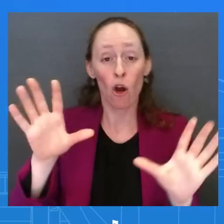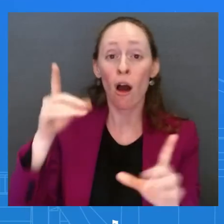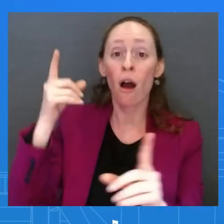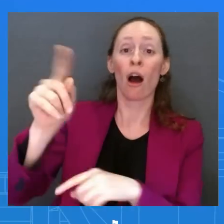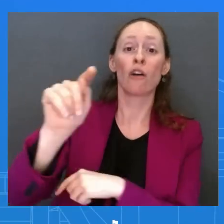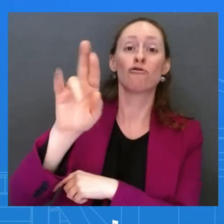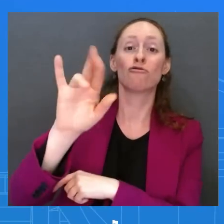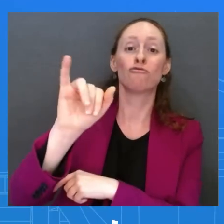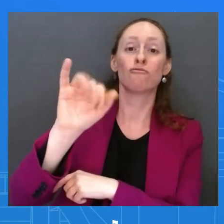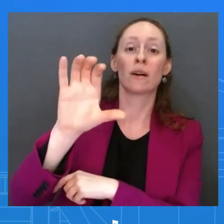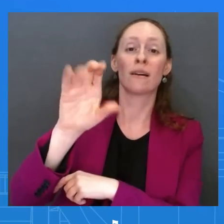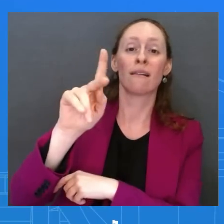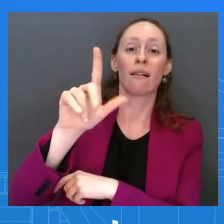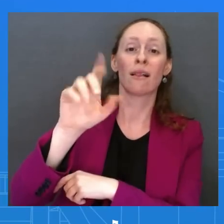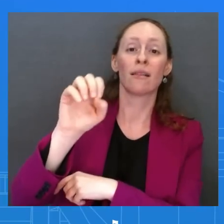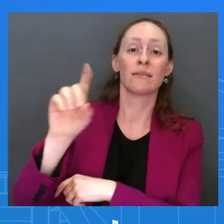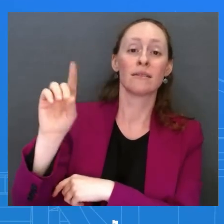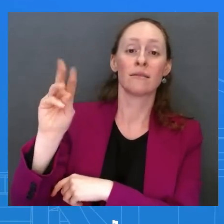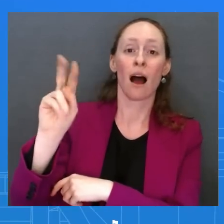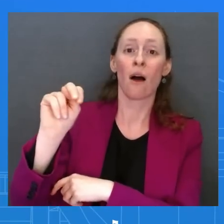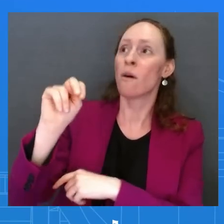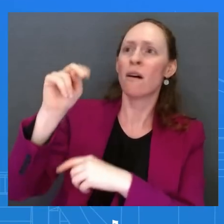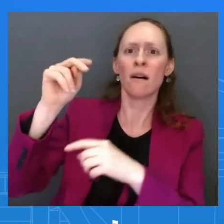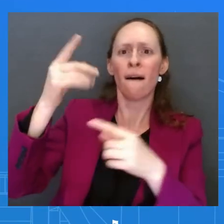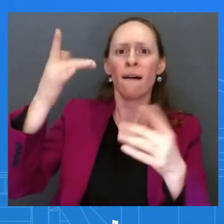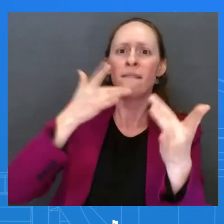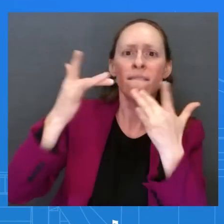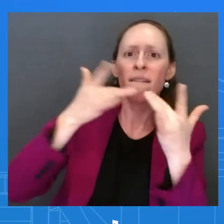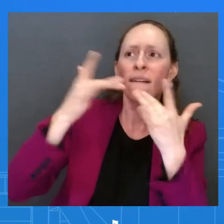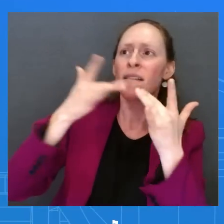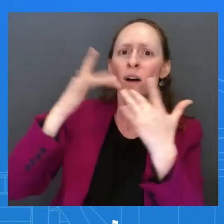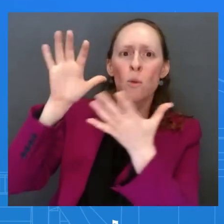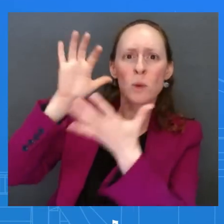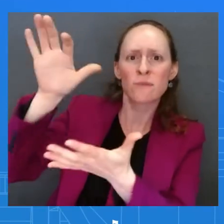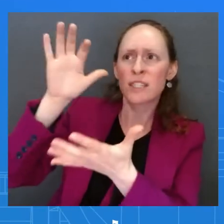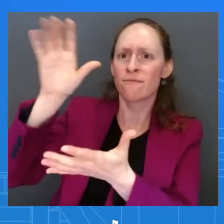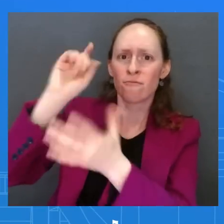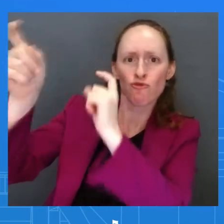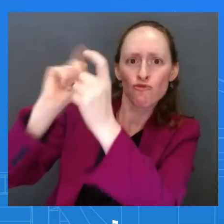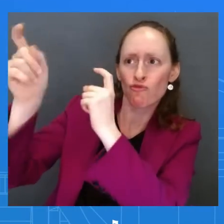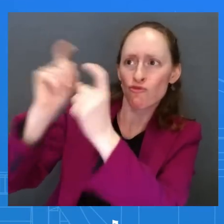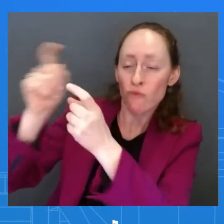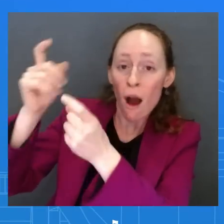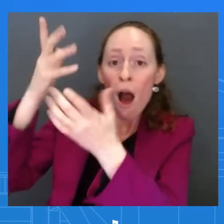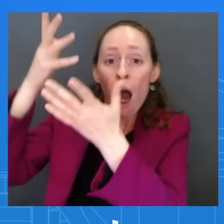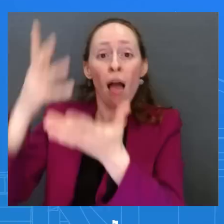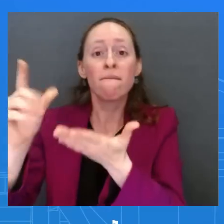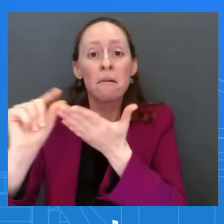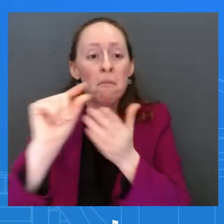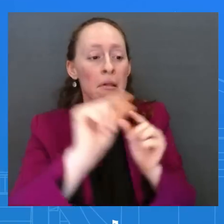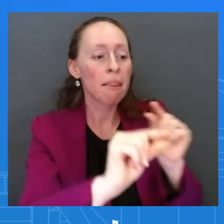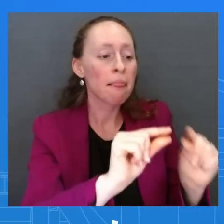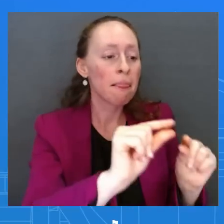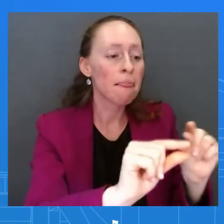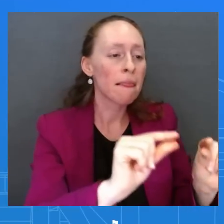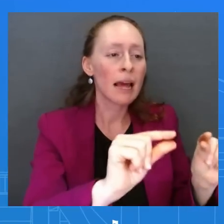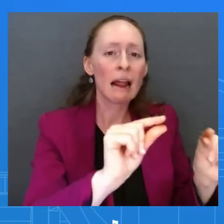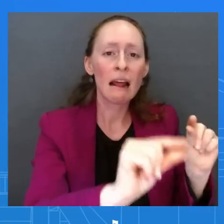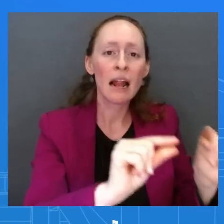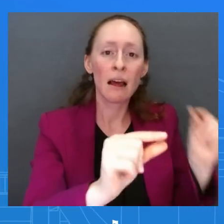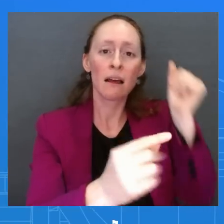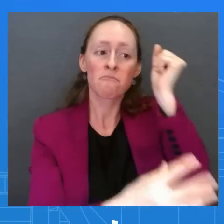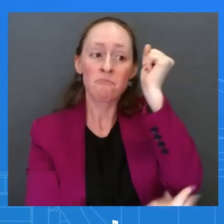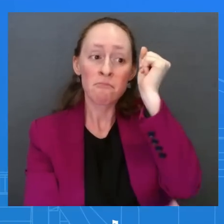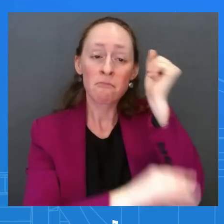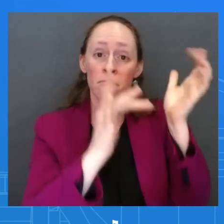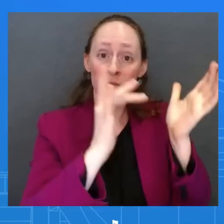seen. That would increase the debt, and it has increased the debt. That is what we've seen in the last couple of decades. It